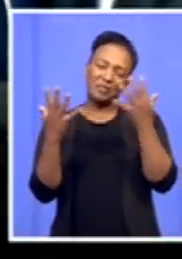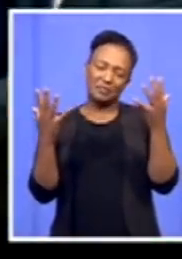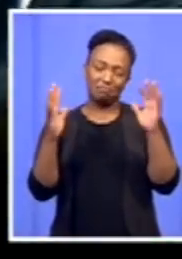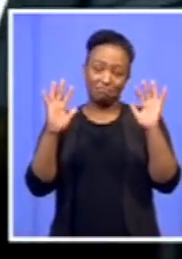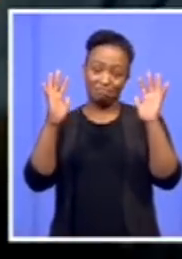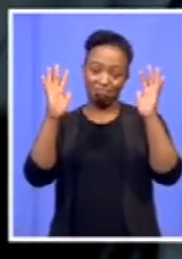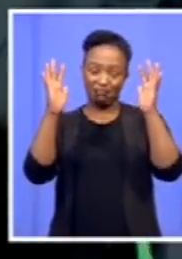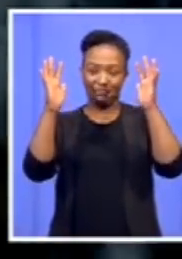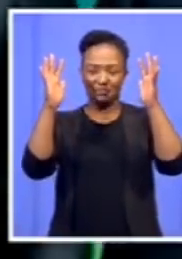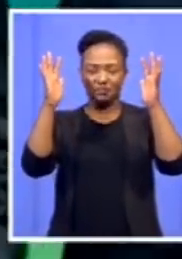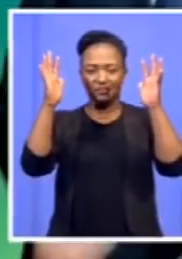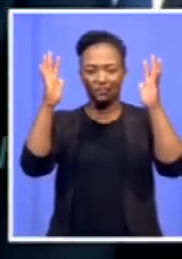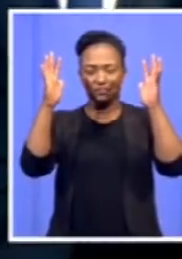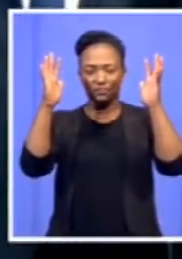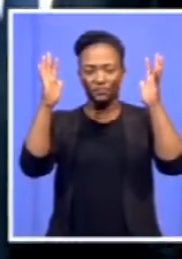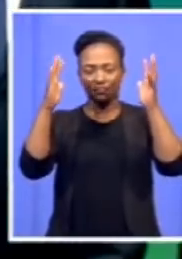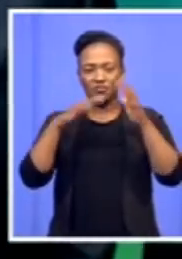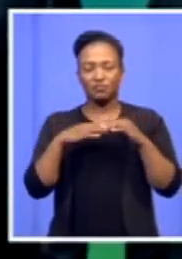Wishing you a successful summit.